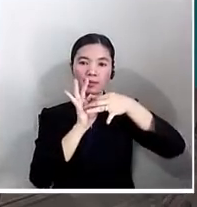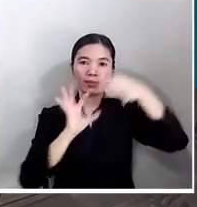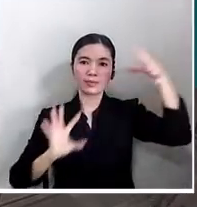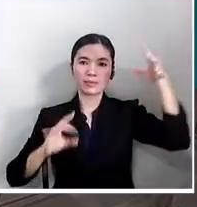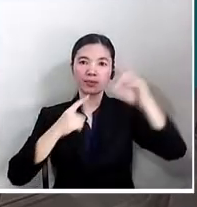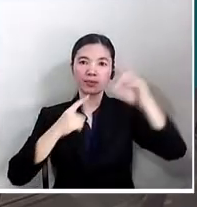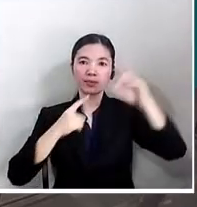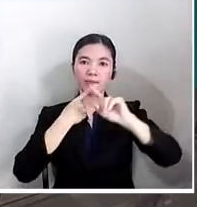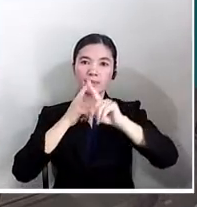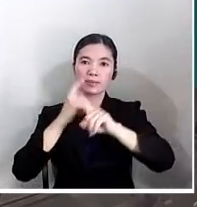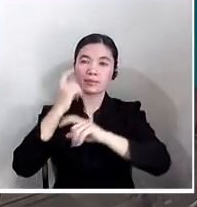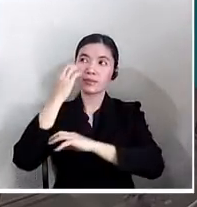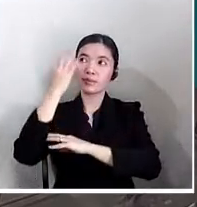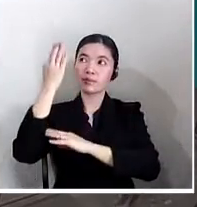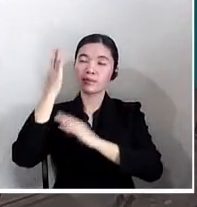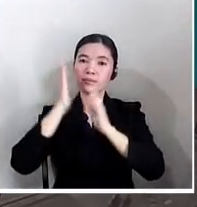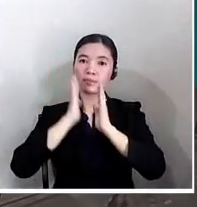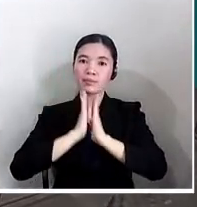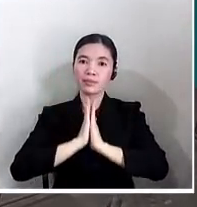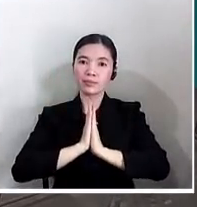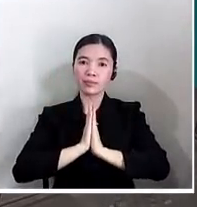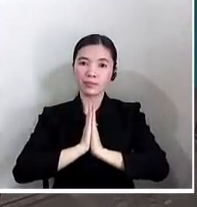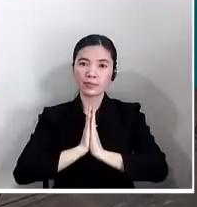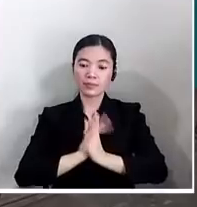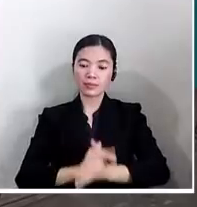you. Amen.